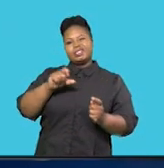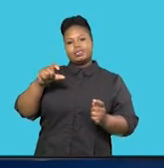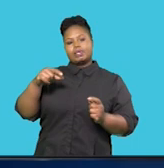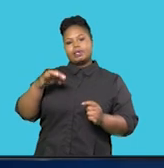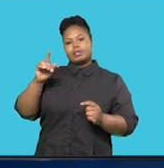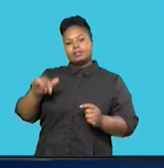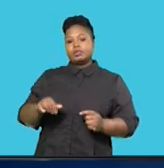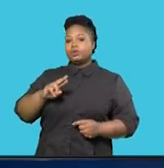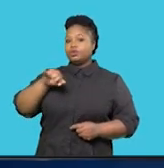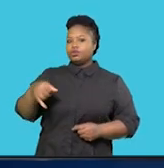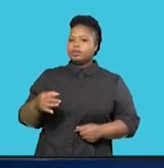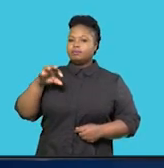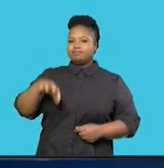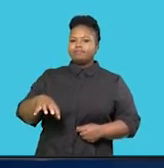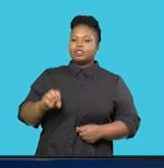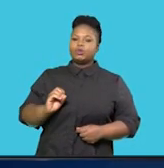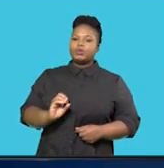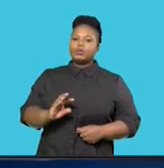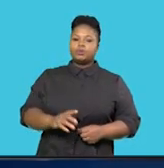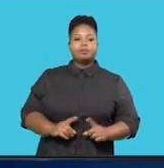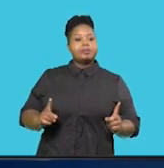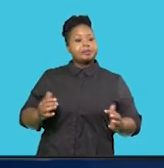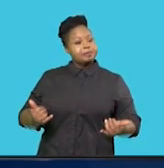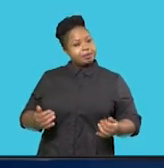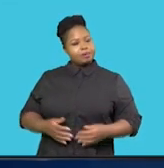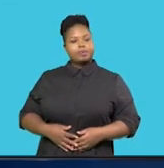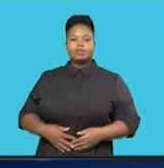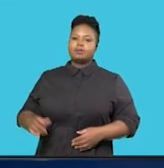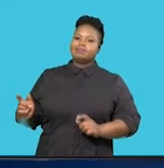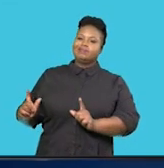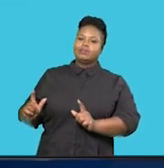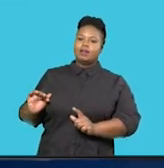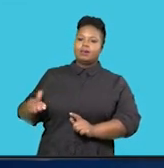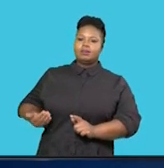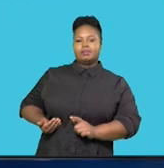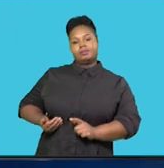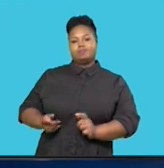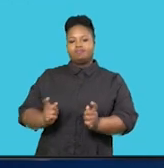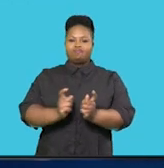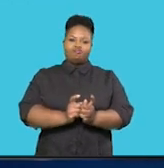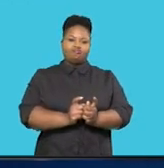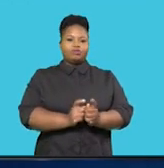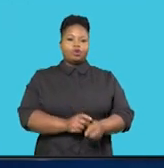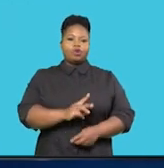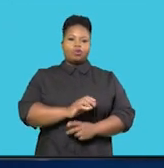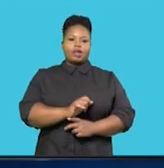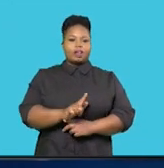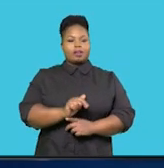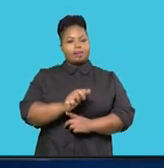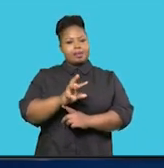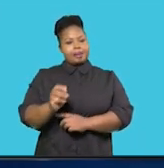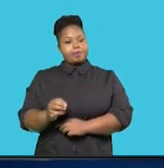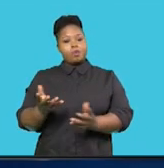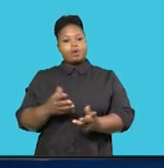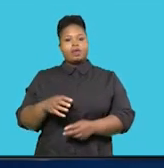at the UJ Soweto campus, while the reigning champions of Mamelodi Sundowns ladies are set to lock horns with Royal AM at the